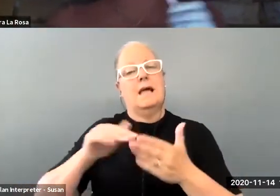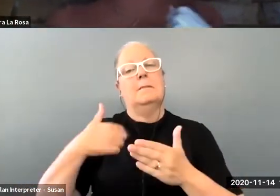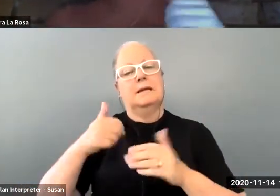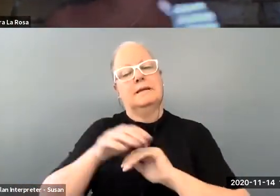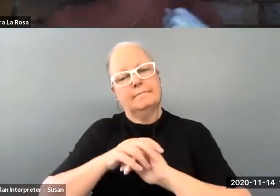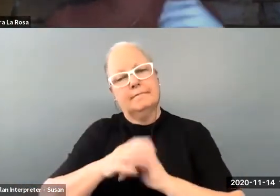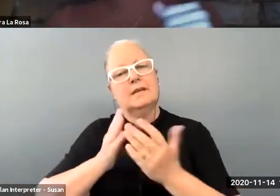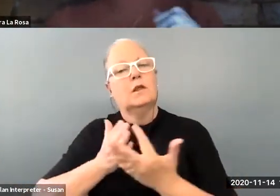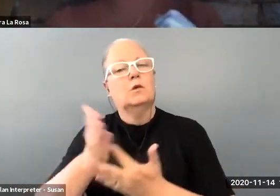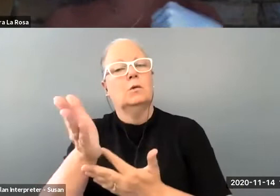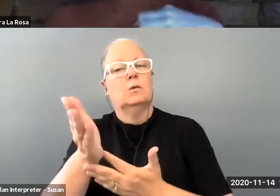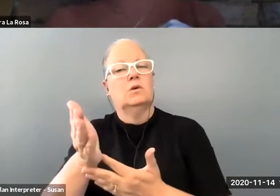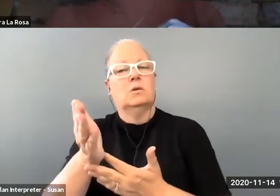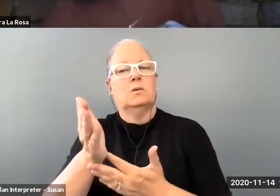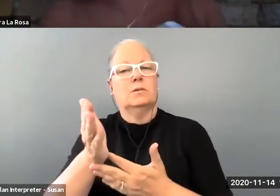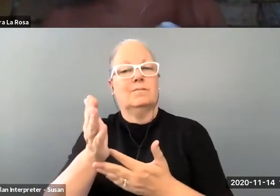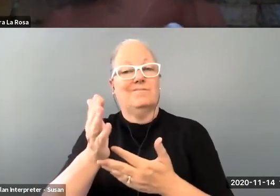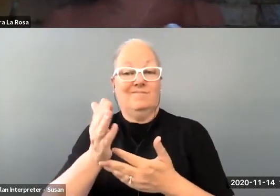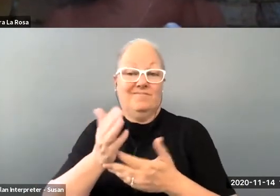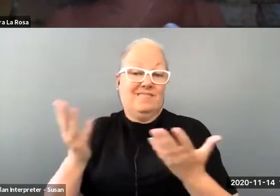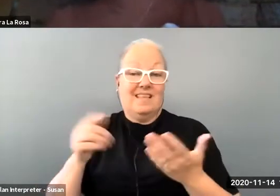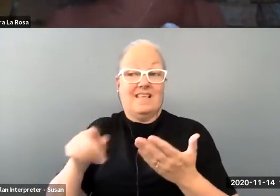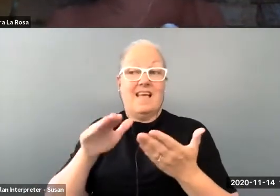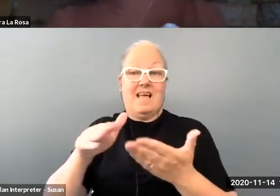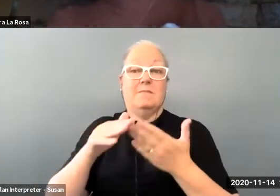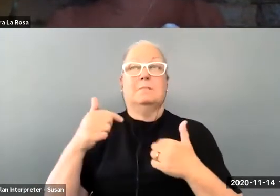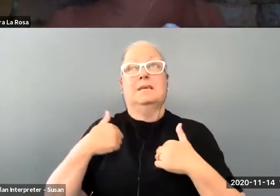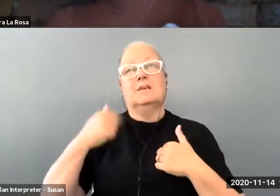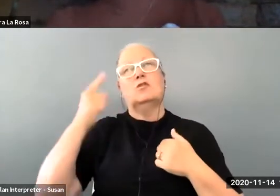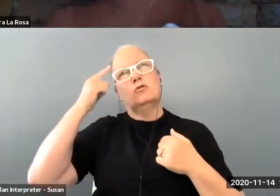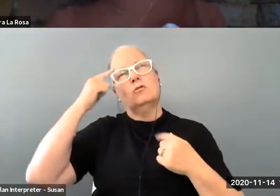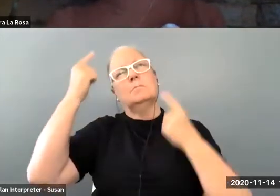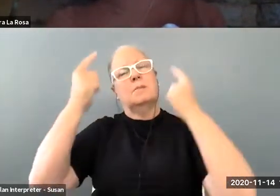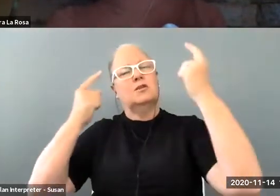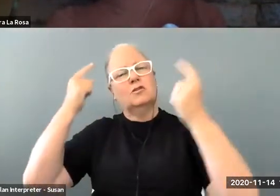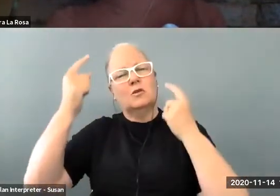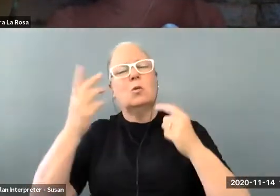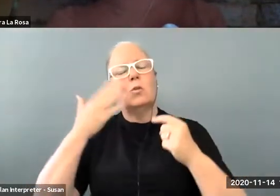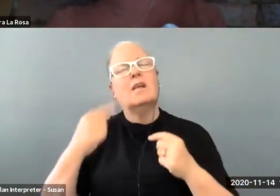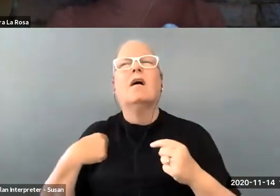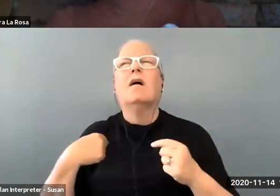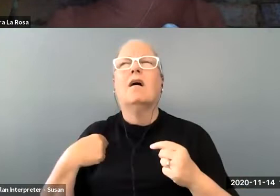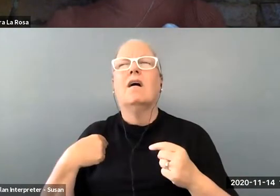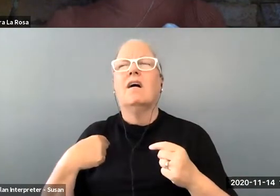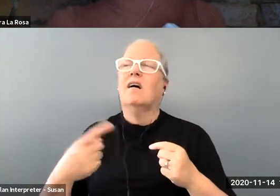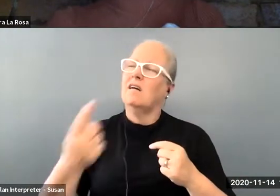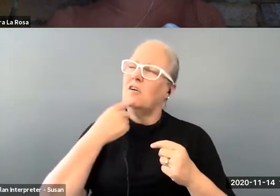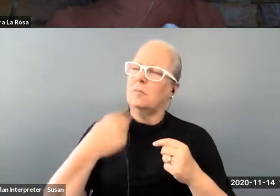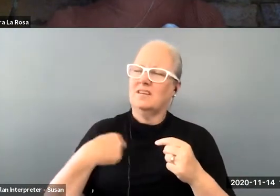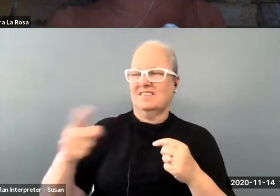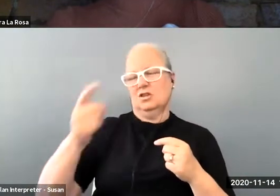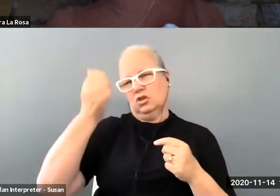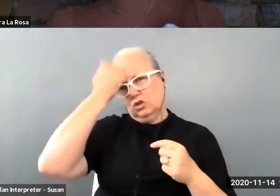which actually is a really helpful thing for me to imagine. It when she said it, I was like, that's ridiculous, but it